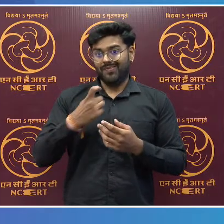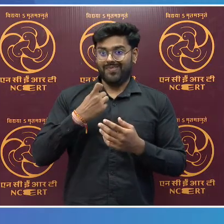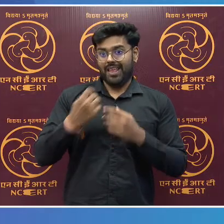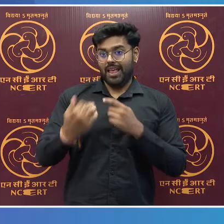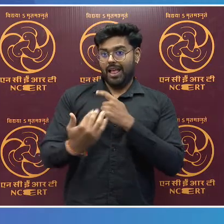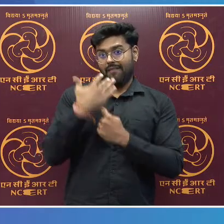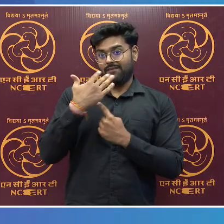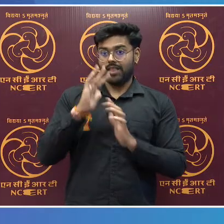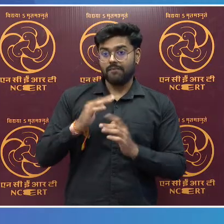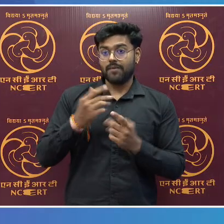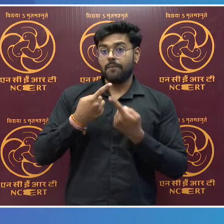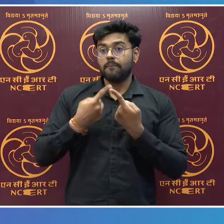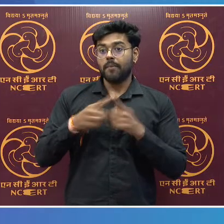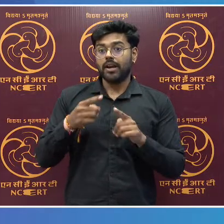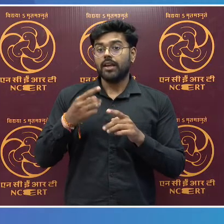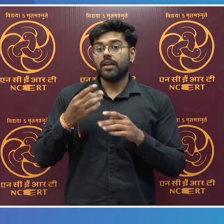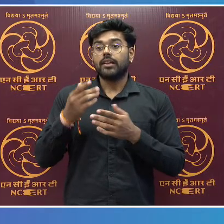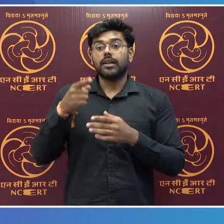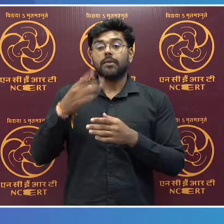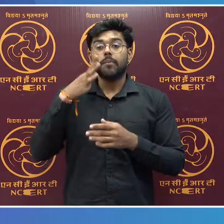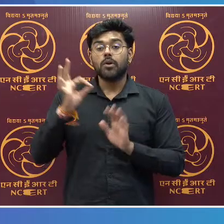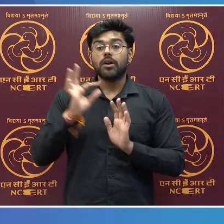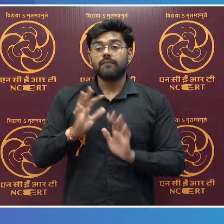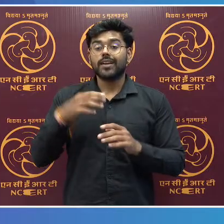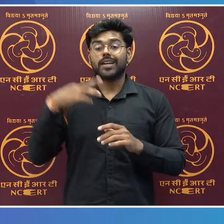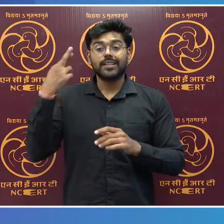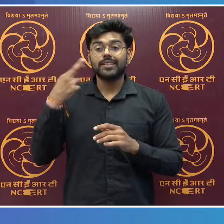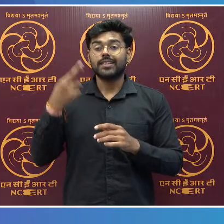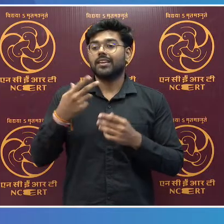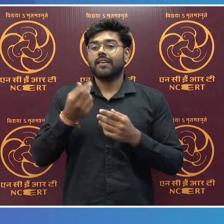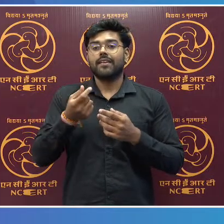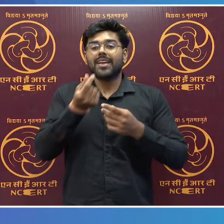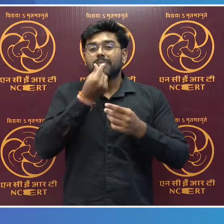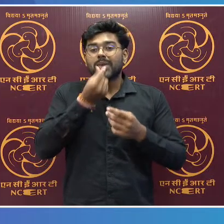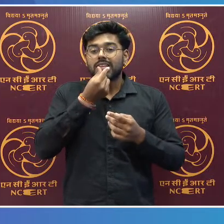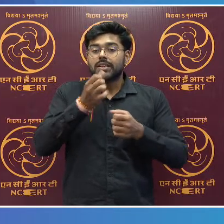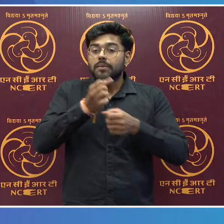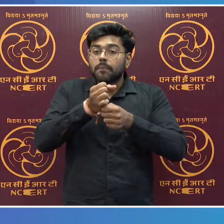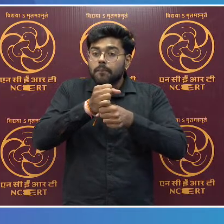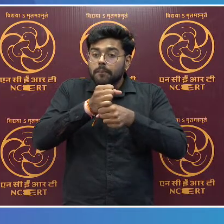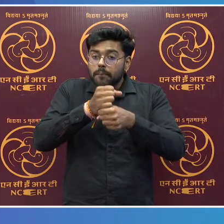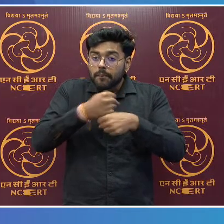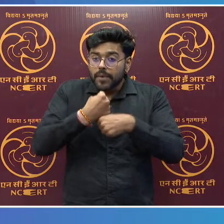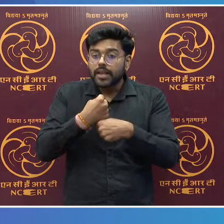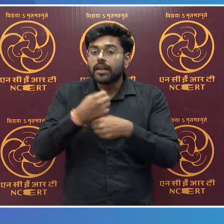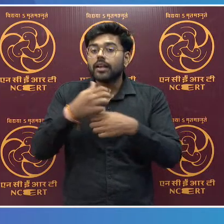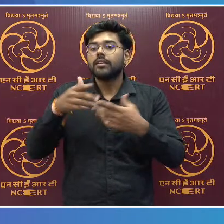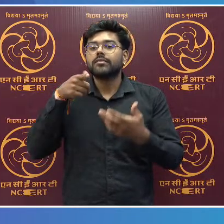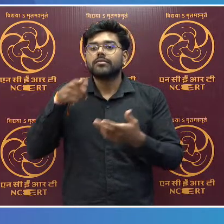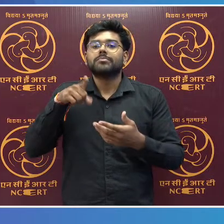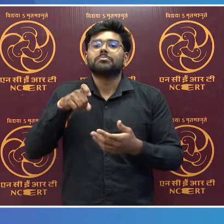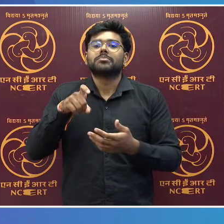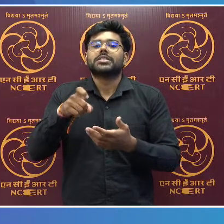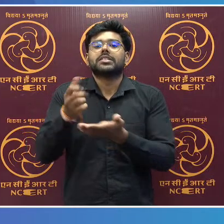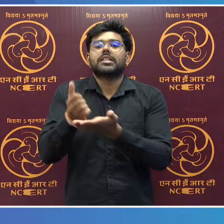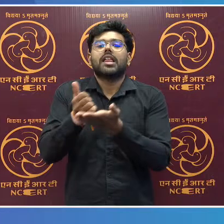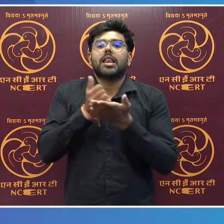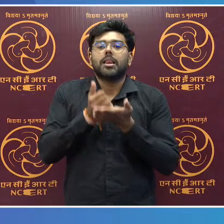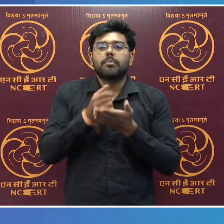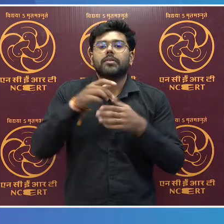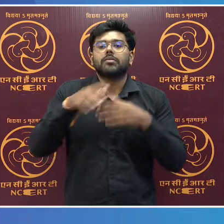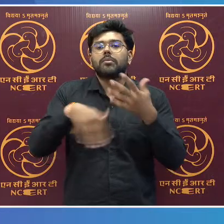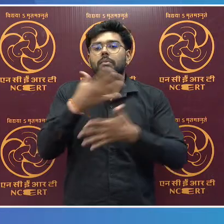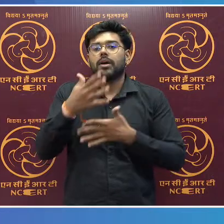even important to us because antibiotics that we are taking, they are made up of bacteria and